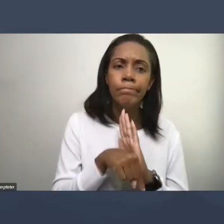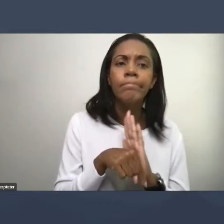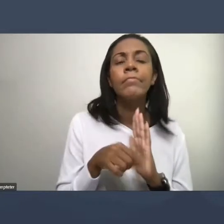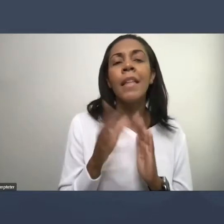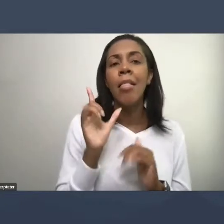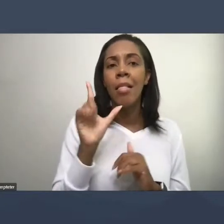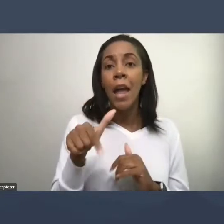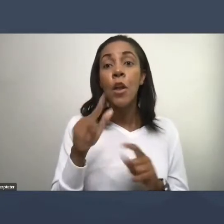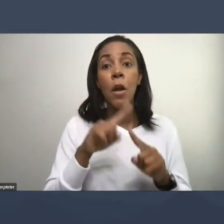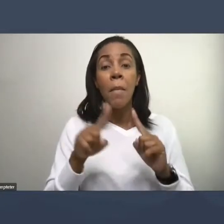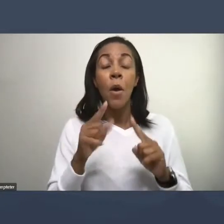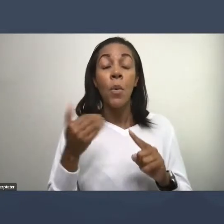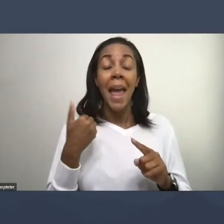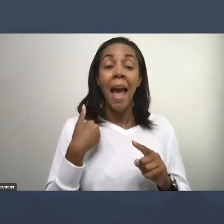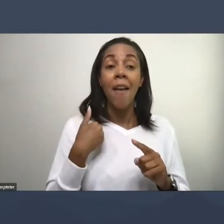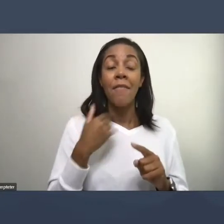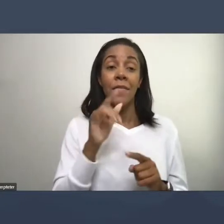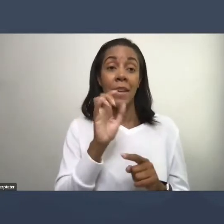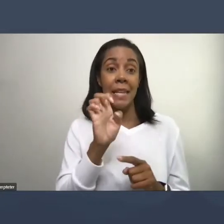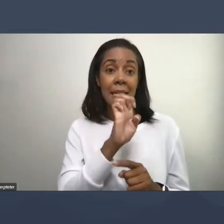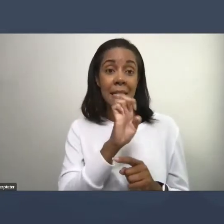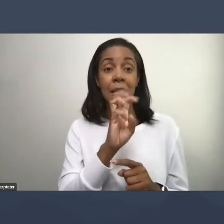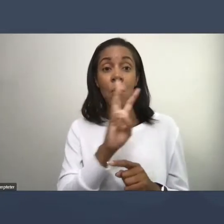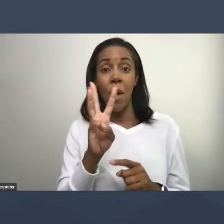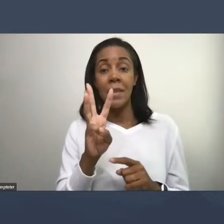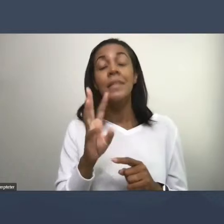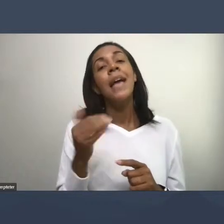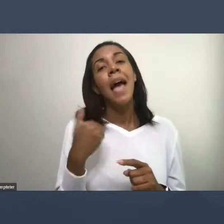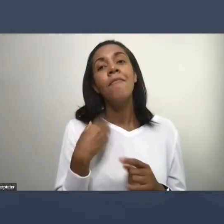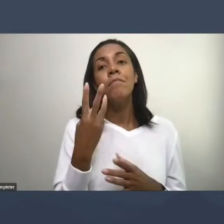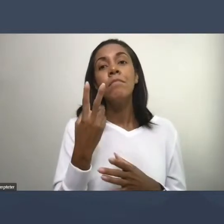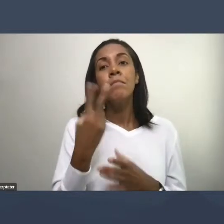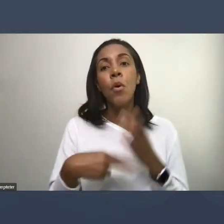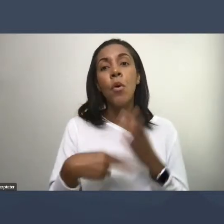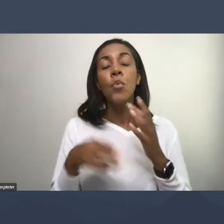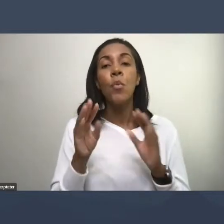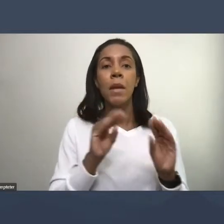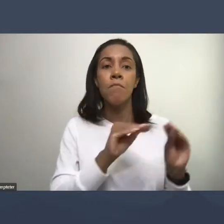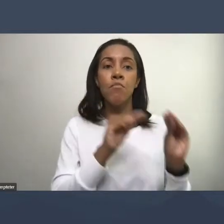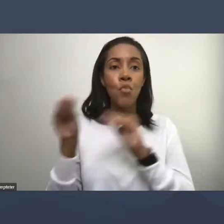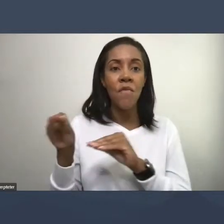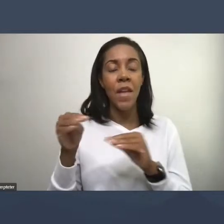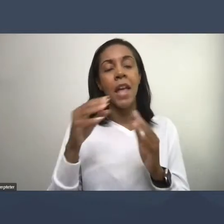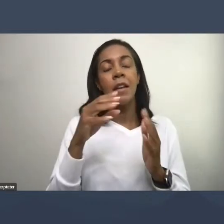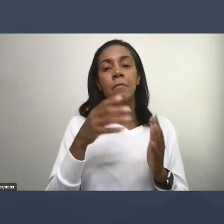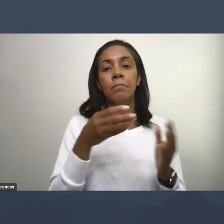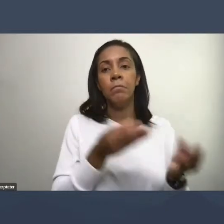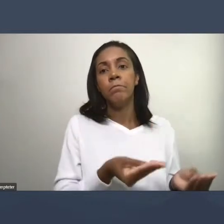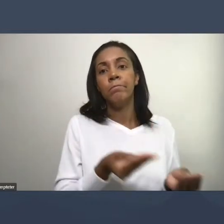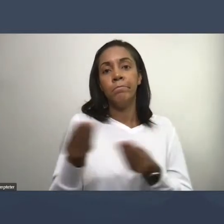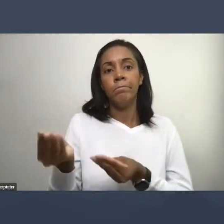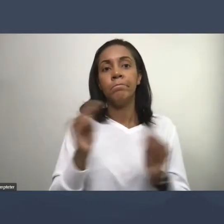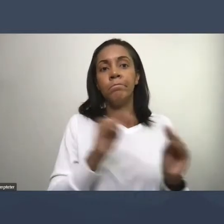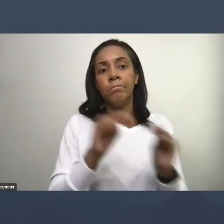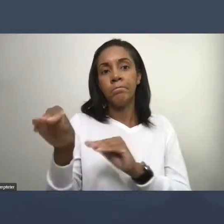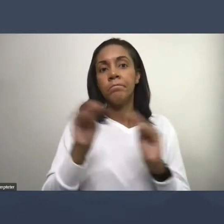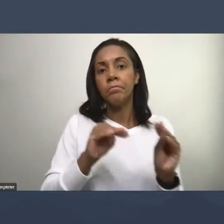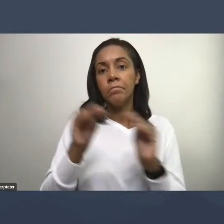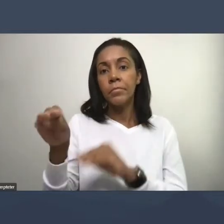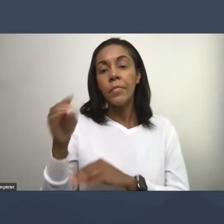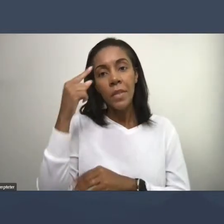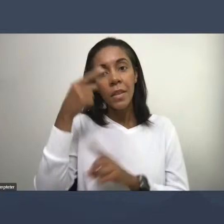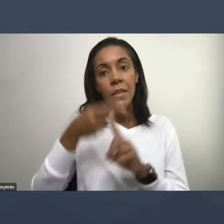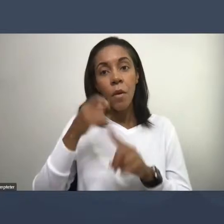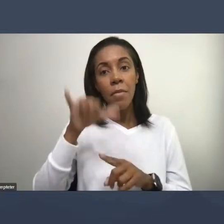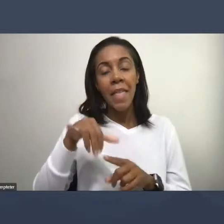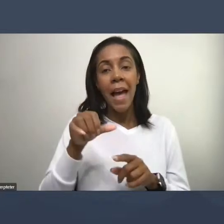a piece of property to the east of the plant, and a piece of property to the west. And we'll be removing the material from that site, and we're in the process of